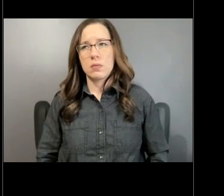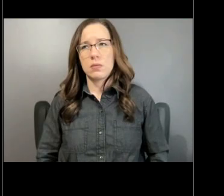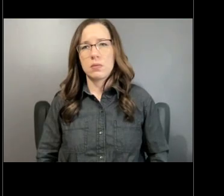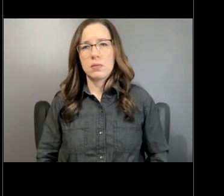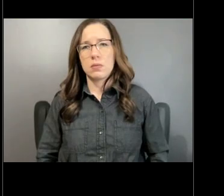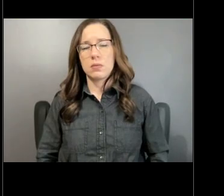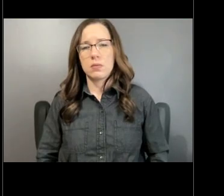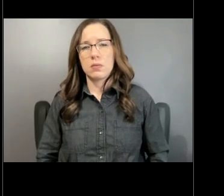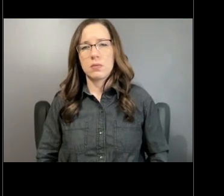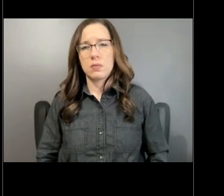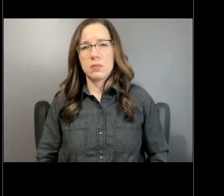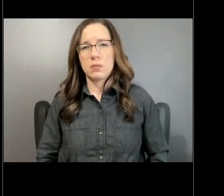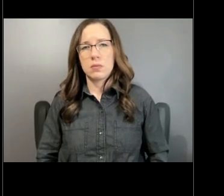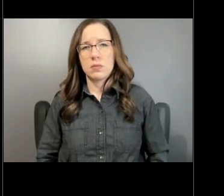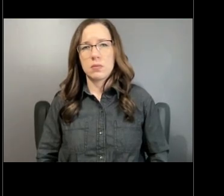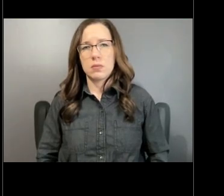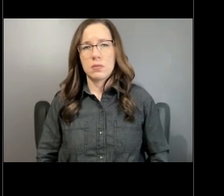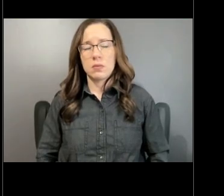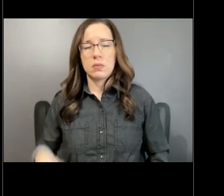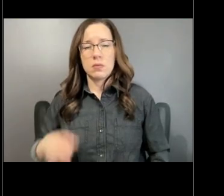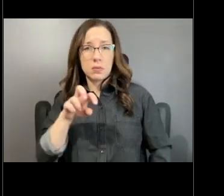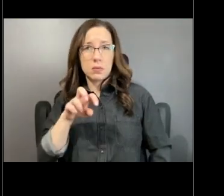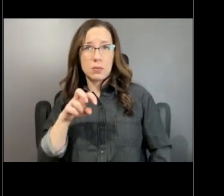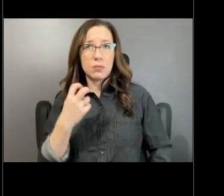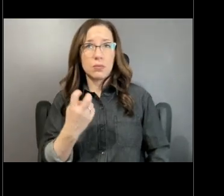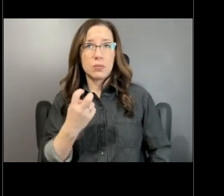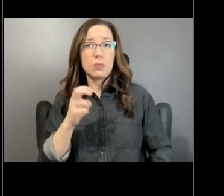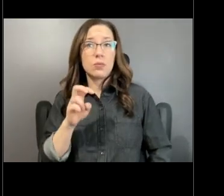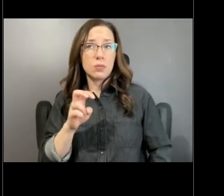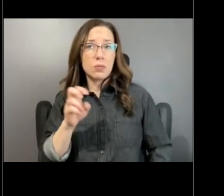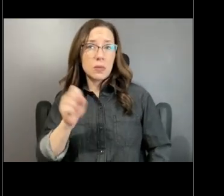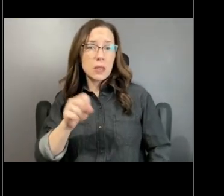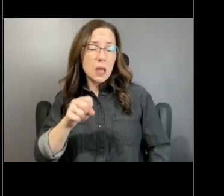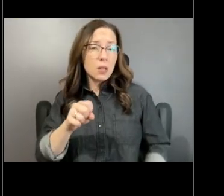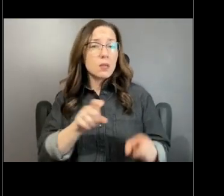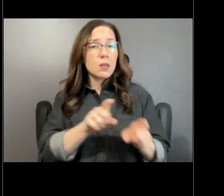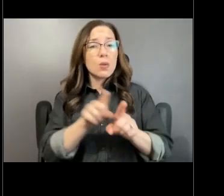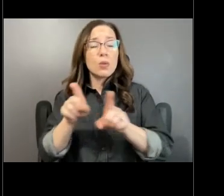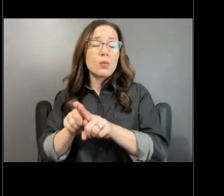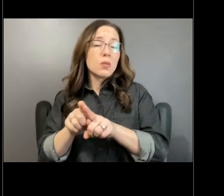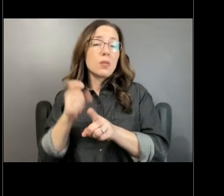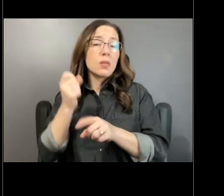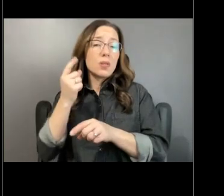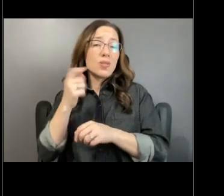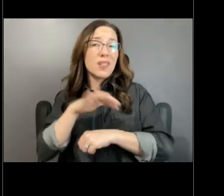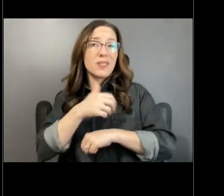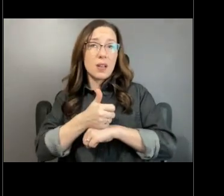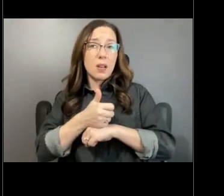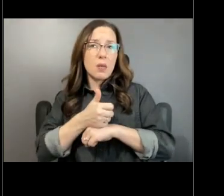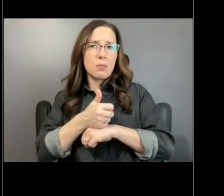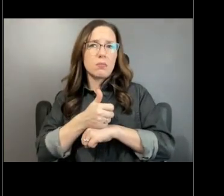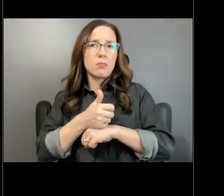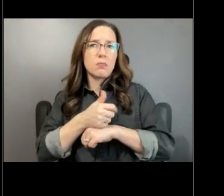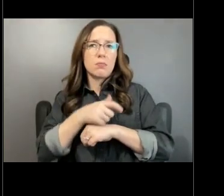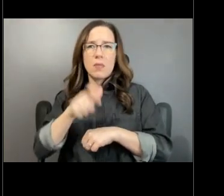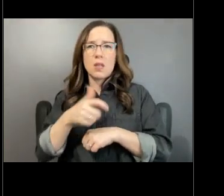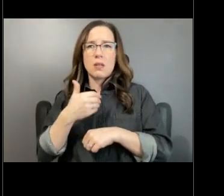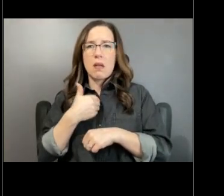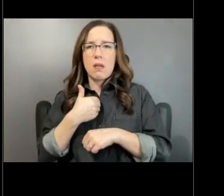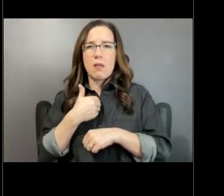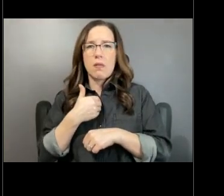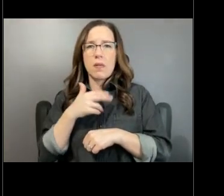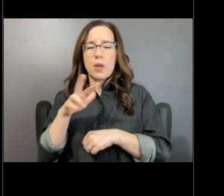In addition to the turning space, the kitchen must be arranged so there is a 30